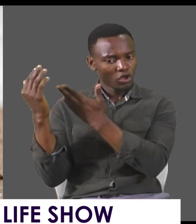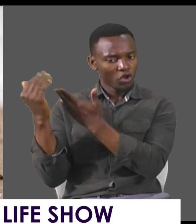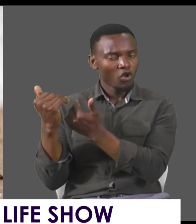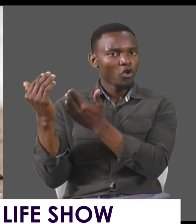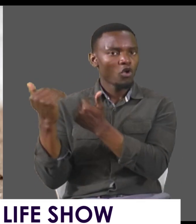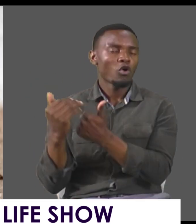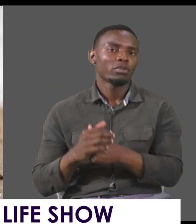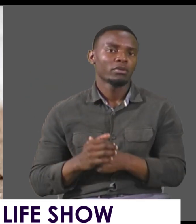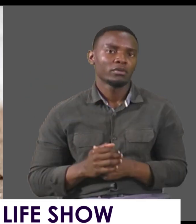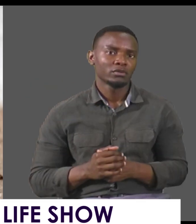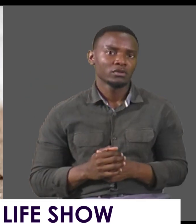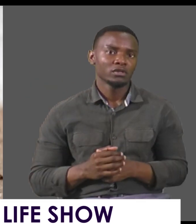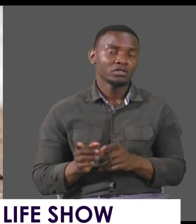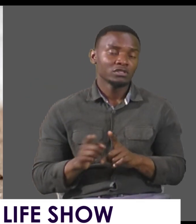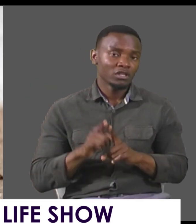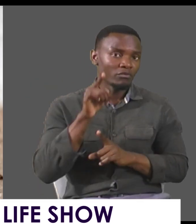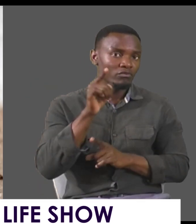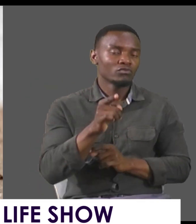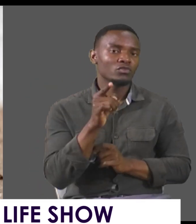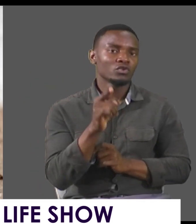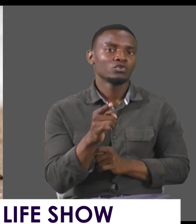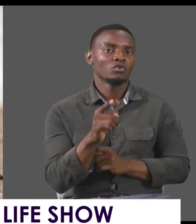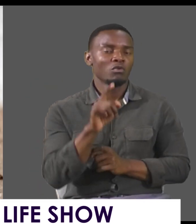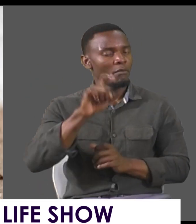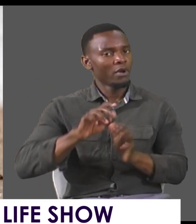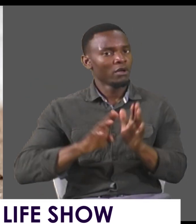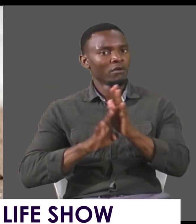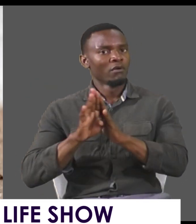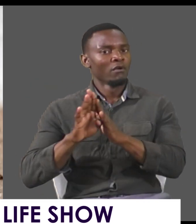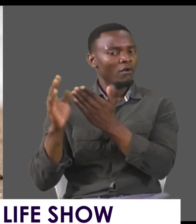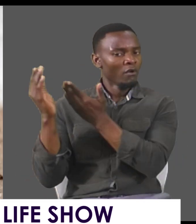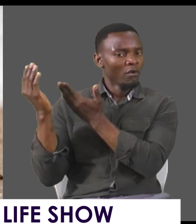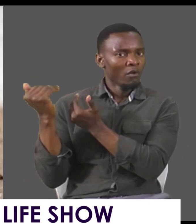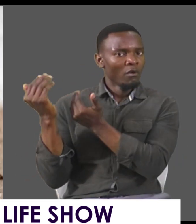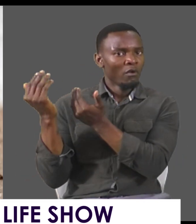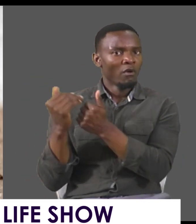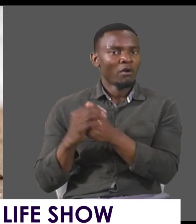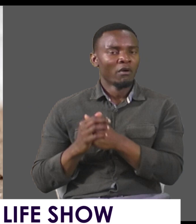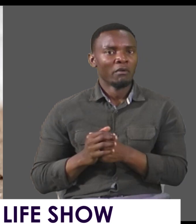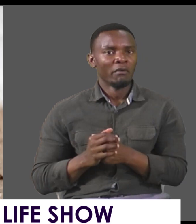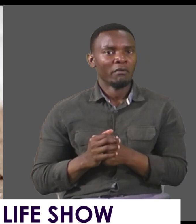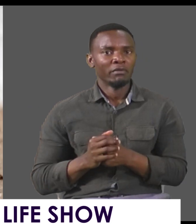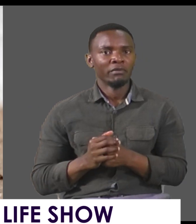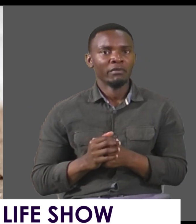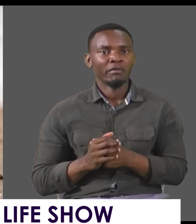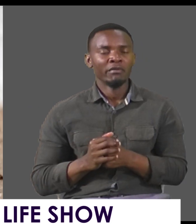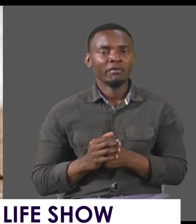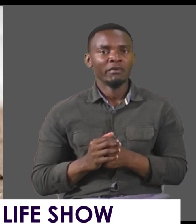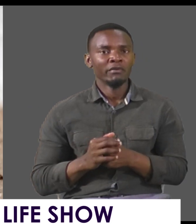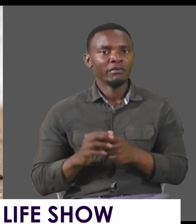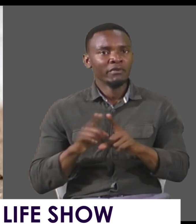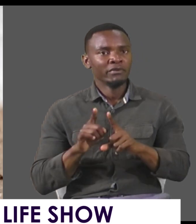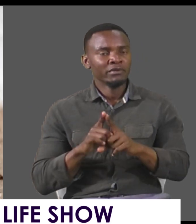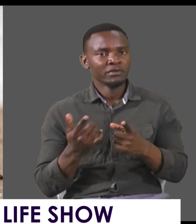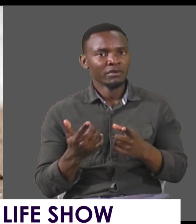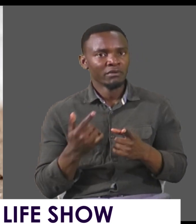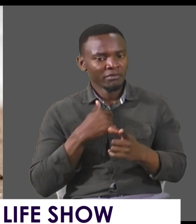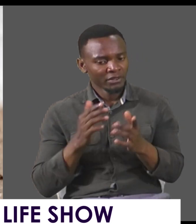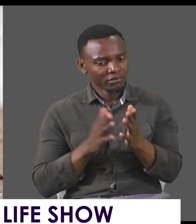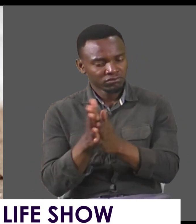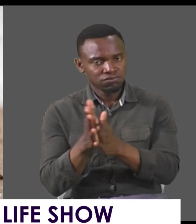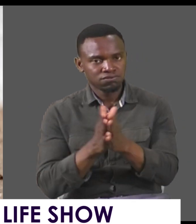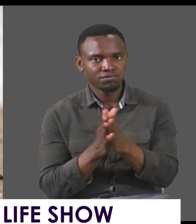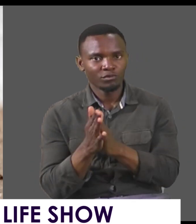are your brook of hope. You are your tap of hope. Let me open that tap, because it has